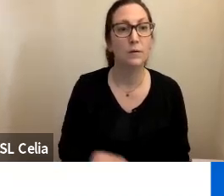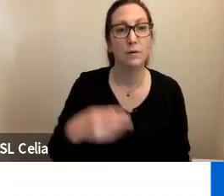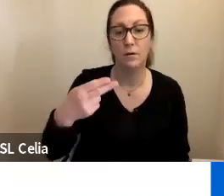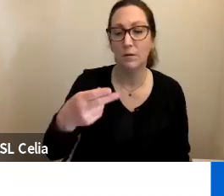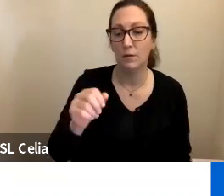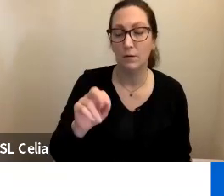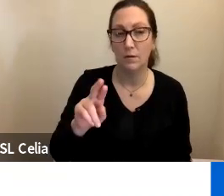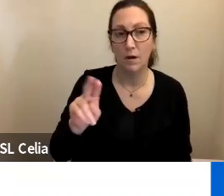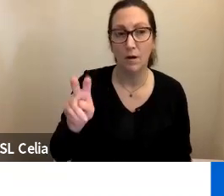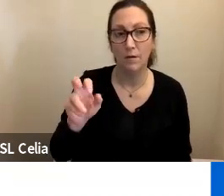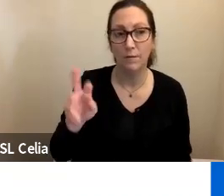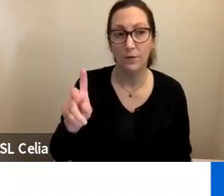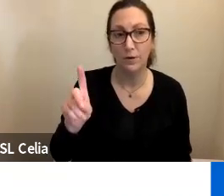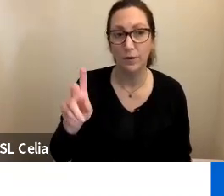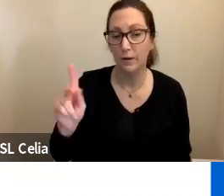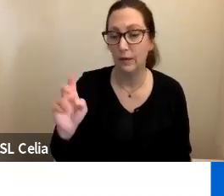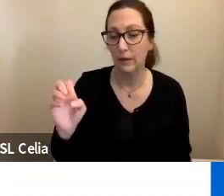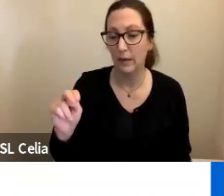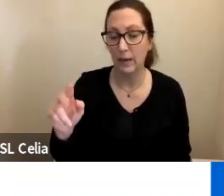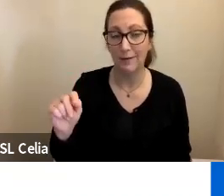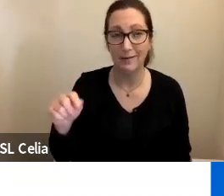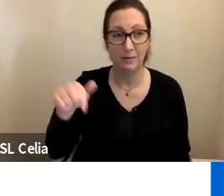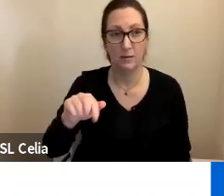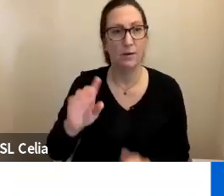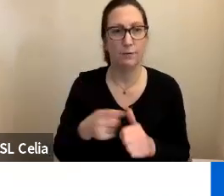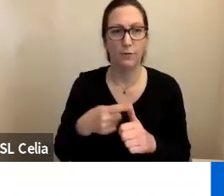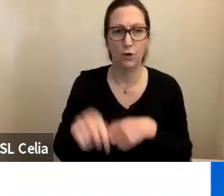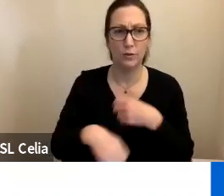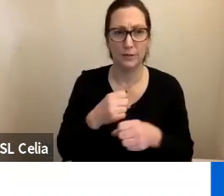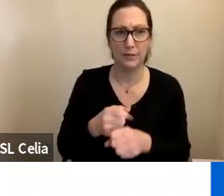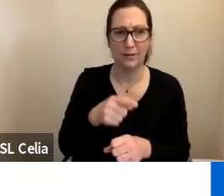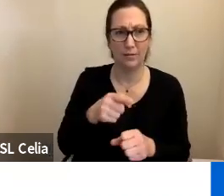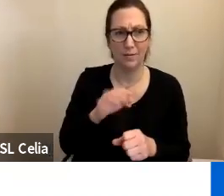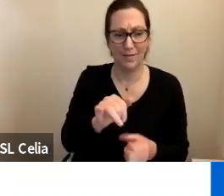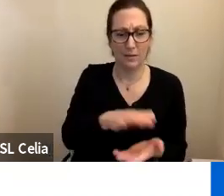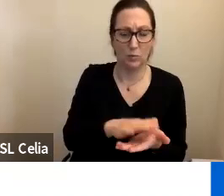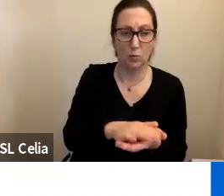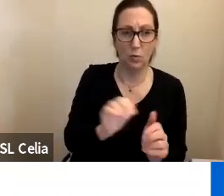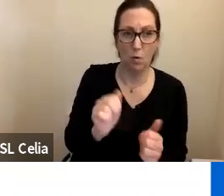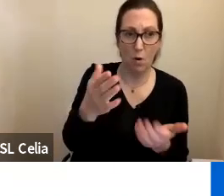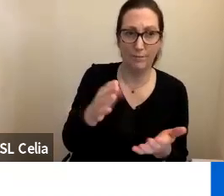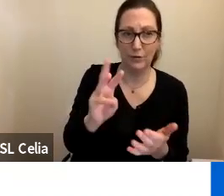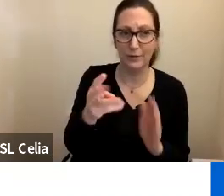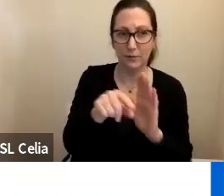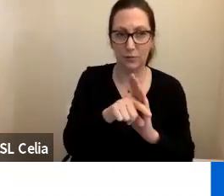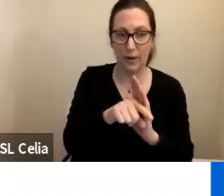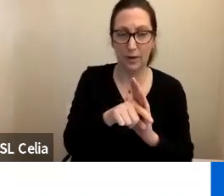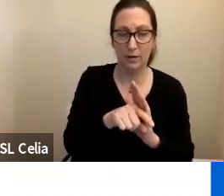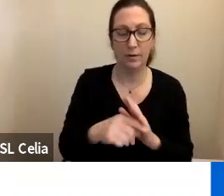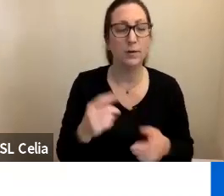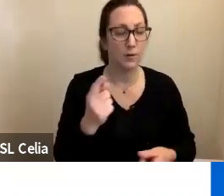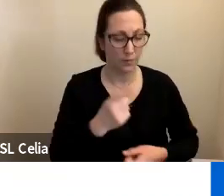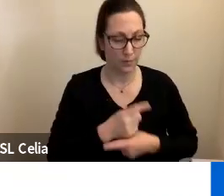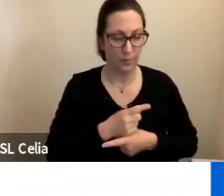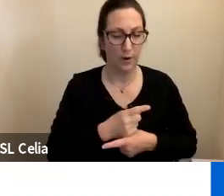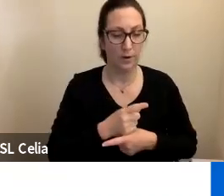have a 6th grade. Is that, do I have that right? That is true, and it is